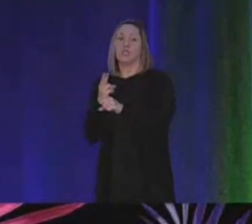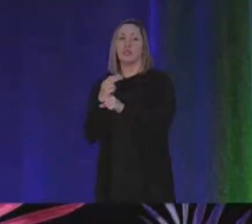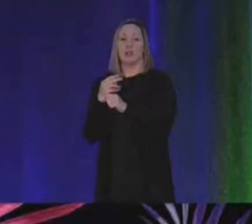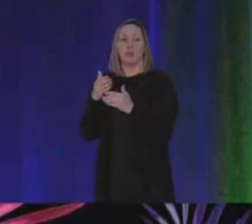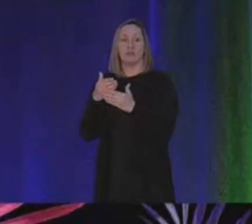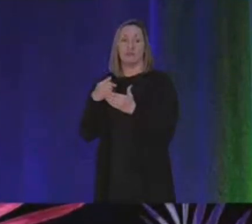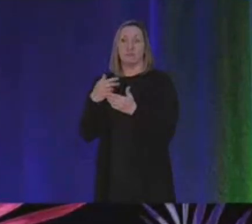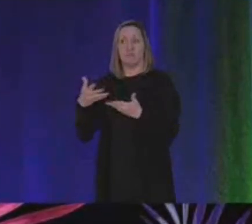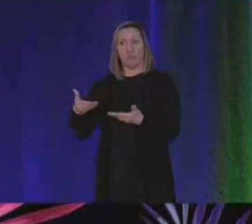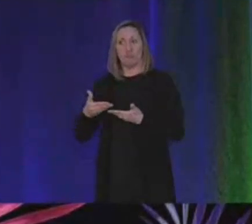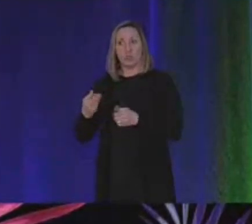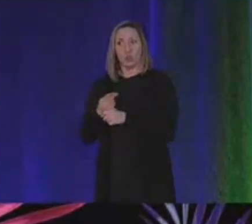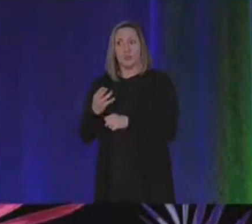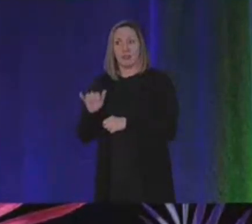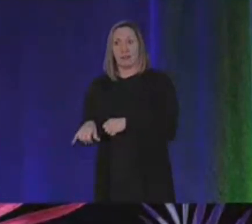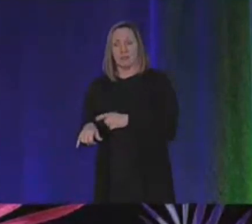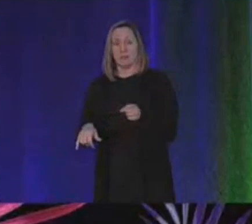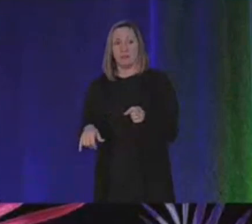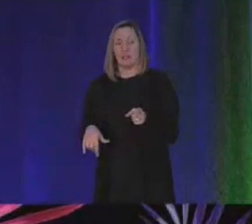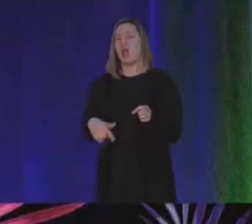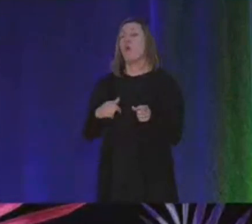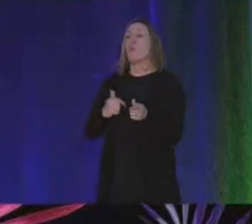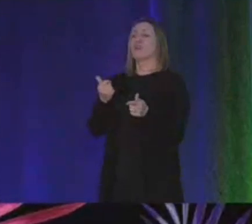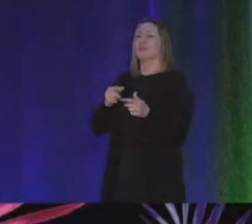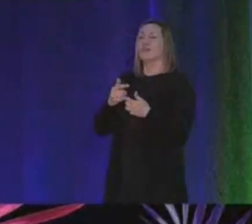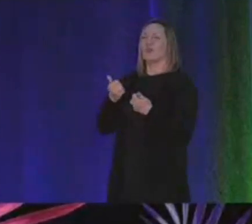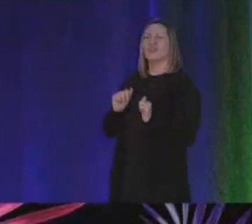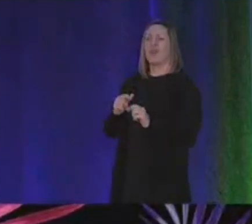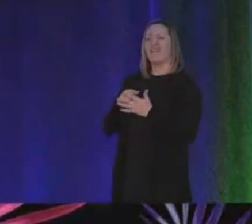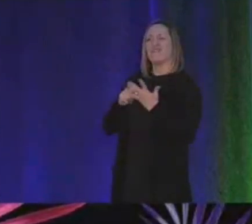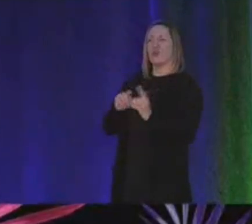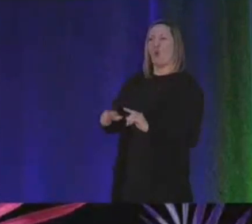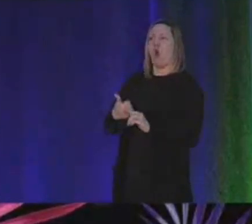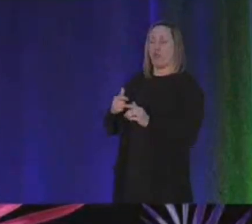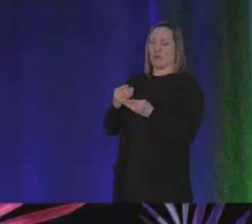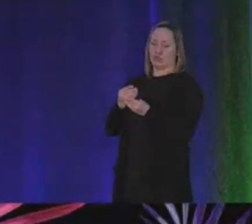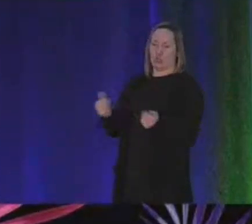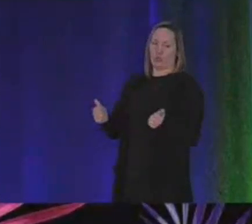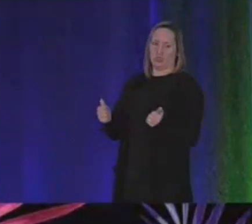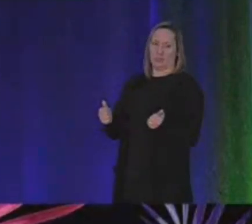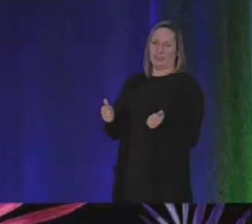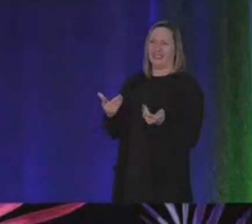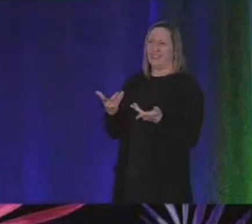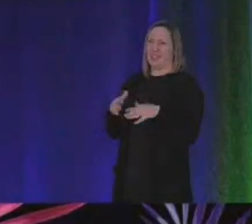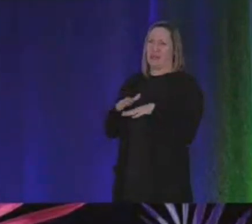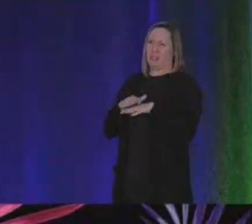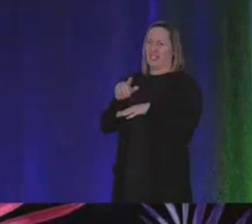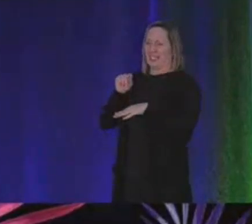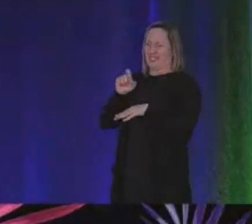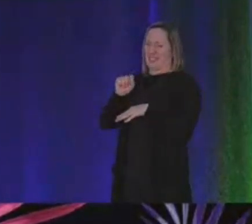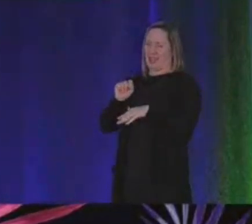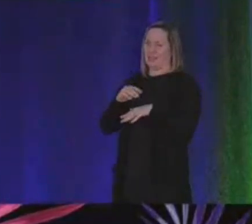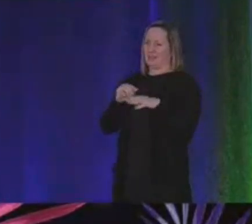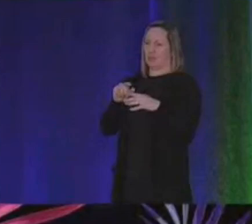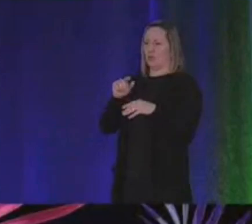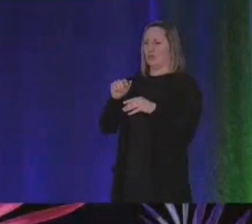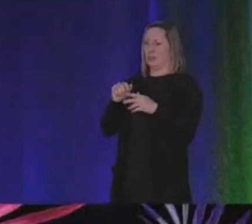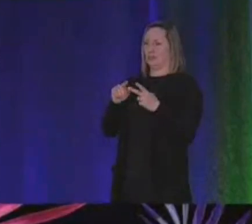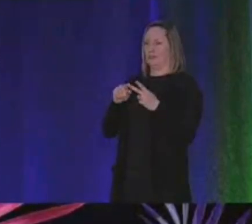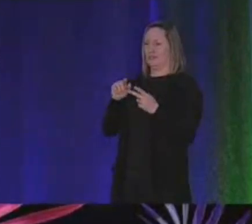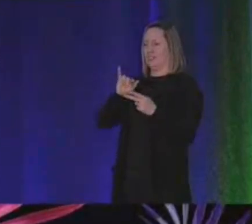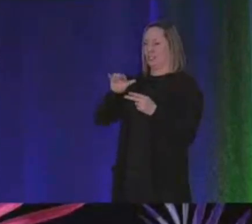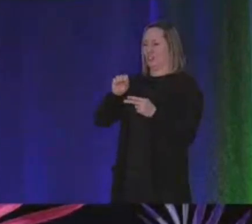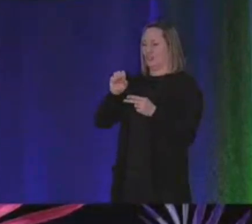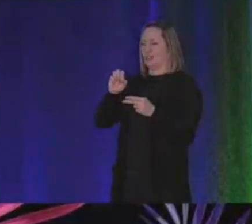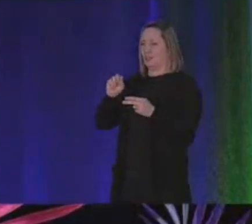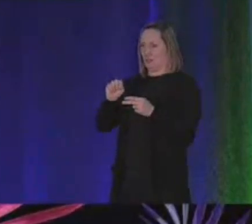this. Yeah, so we tried like a few other solutions too, but all of them are more like a text-based or JSON format. So even though it's